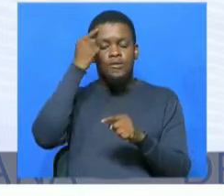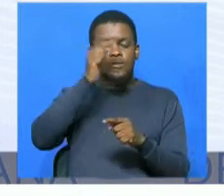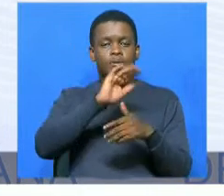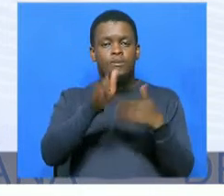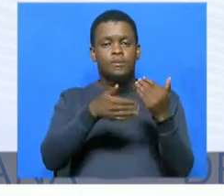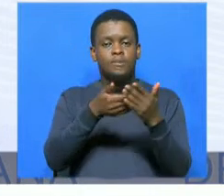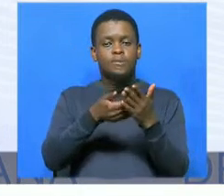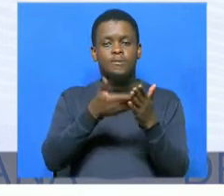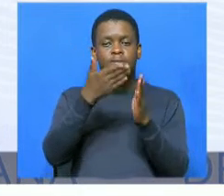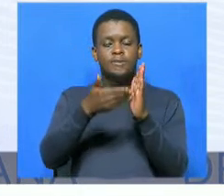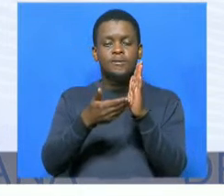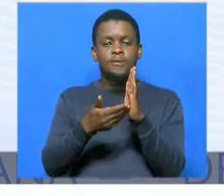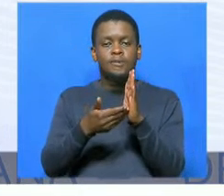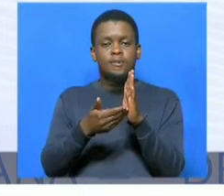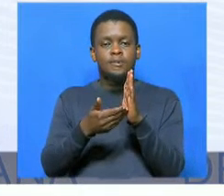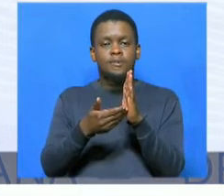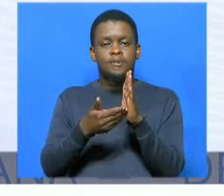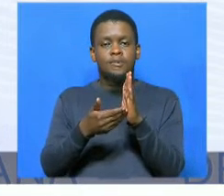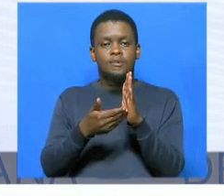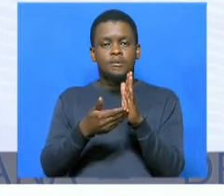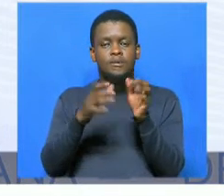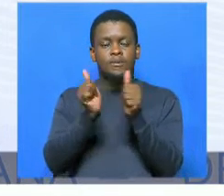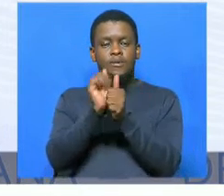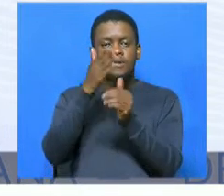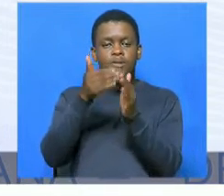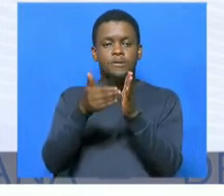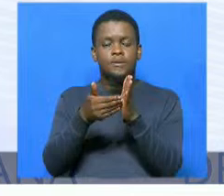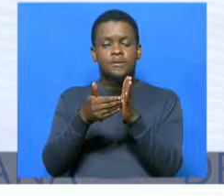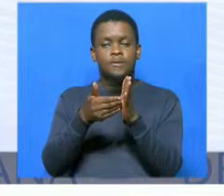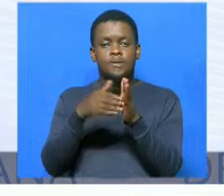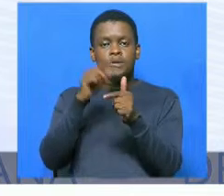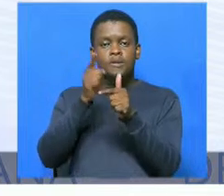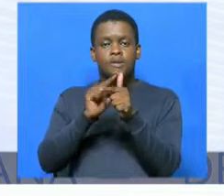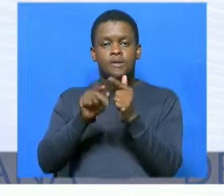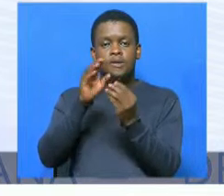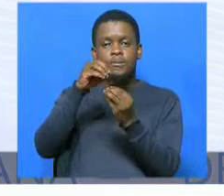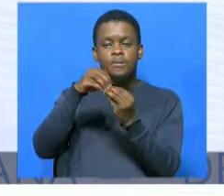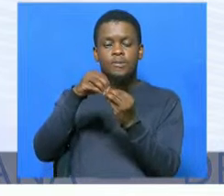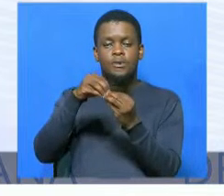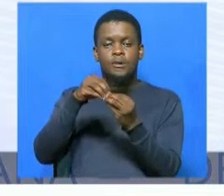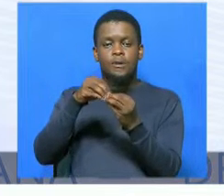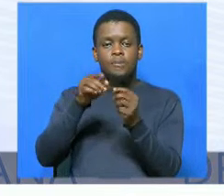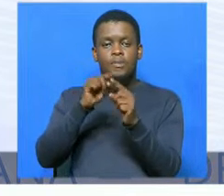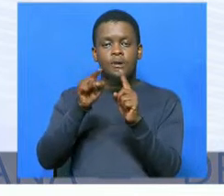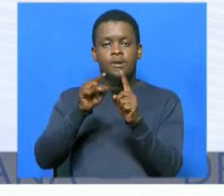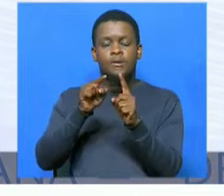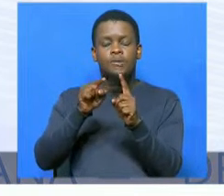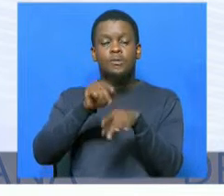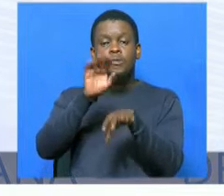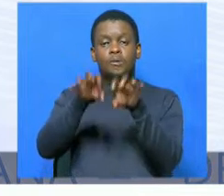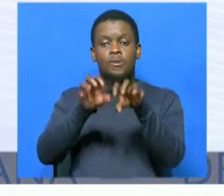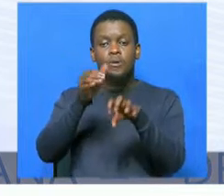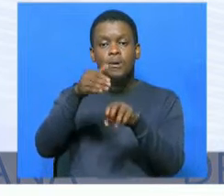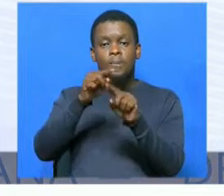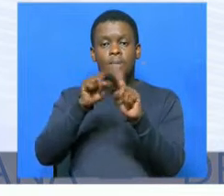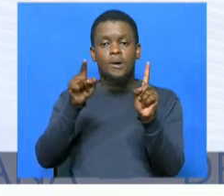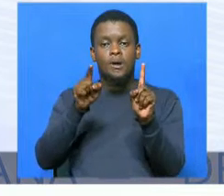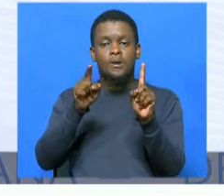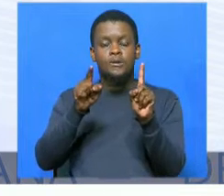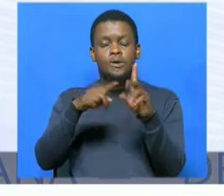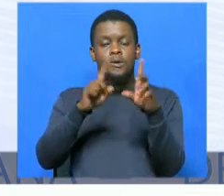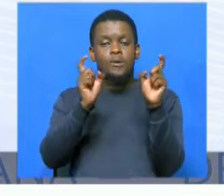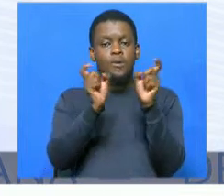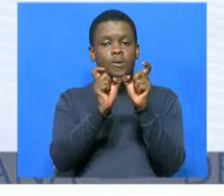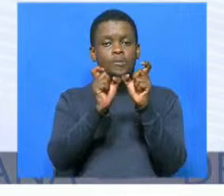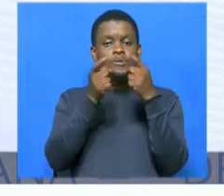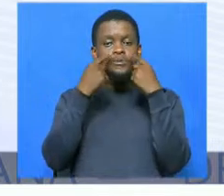turnout in nearly because of the weather. Though we had a low turnout due to the downpouring rains, the tournament was